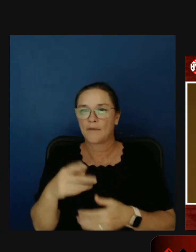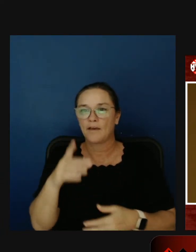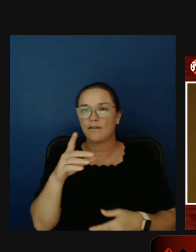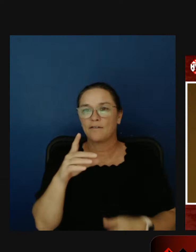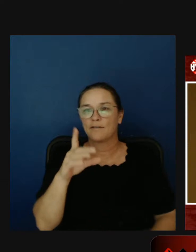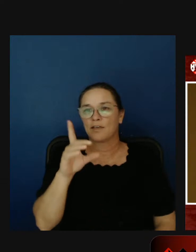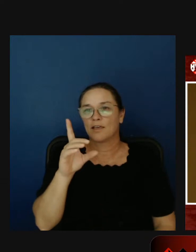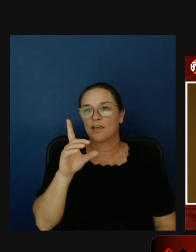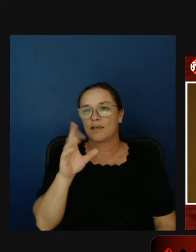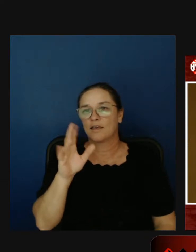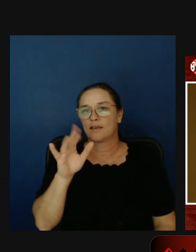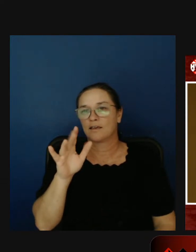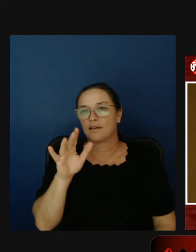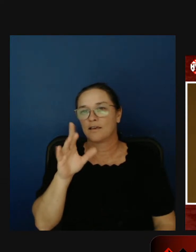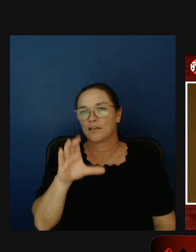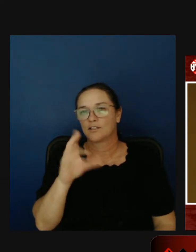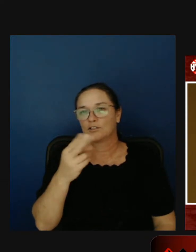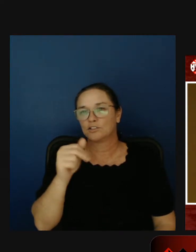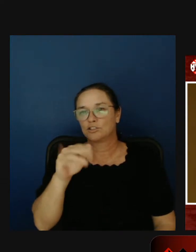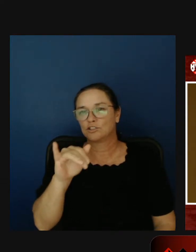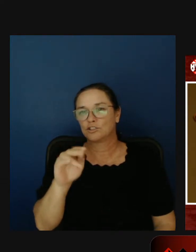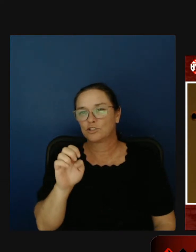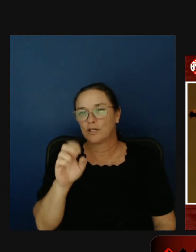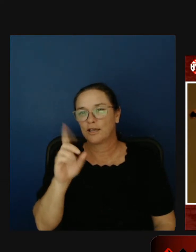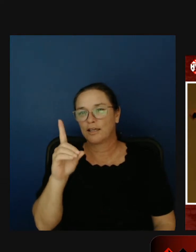area. And he kind of made,